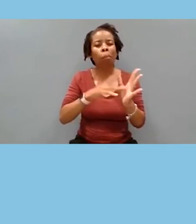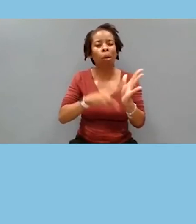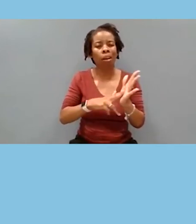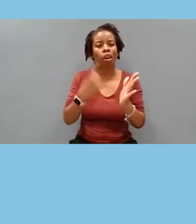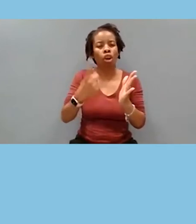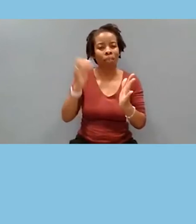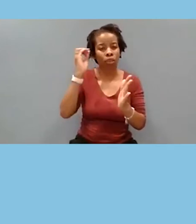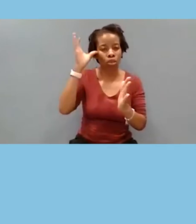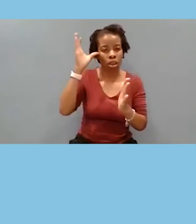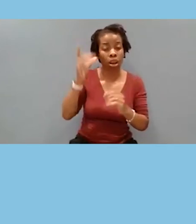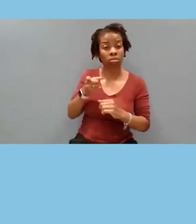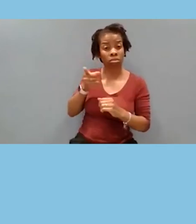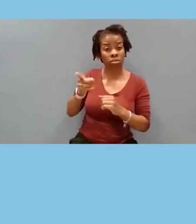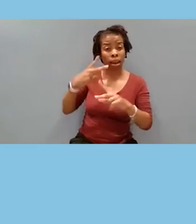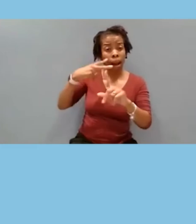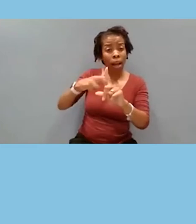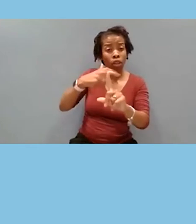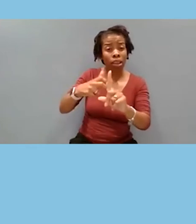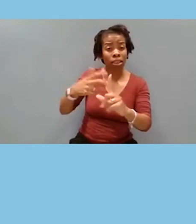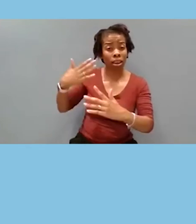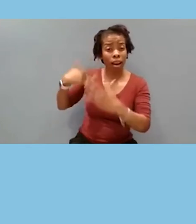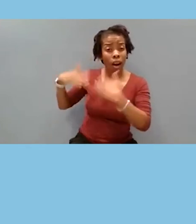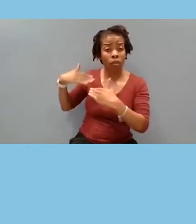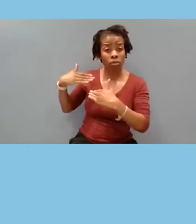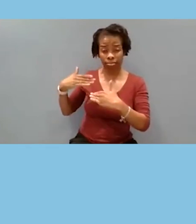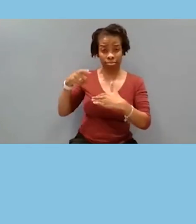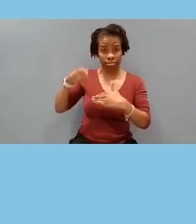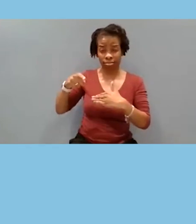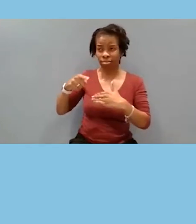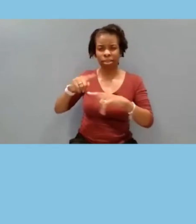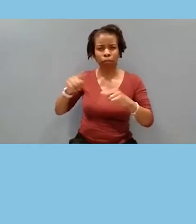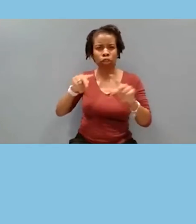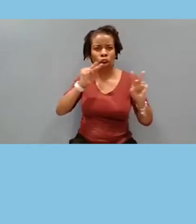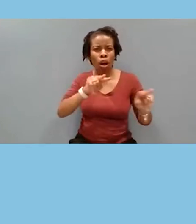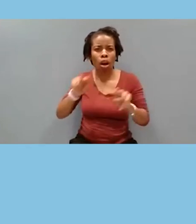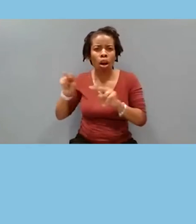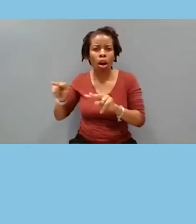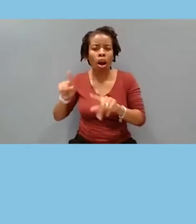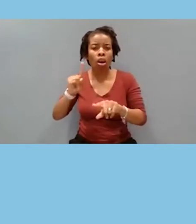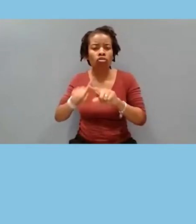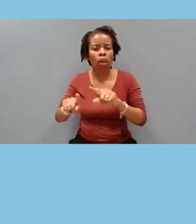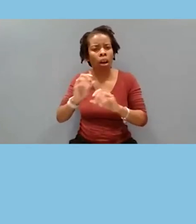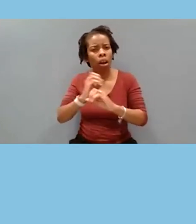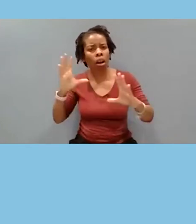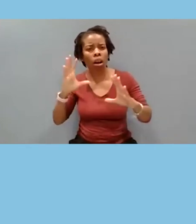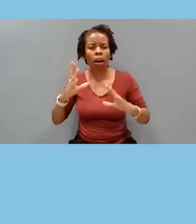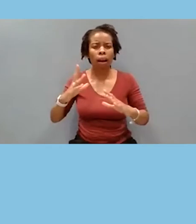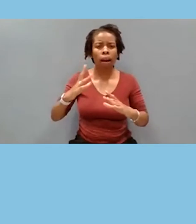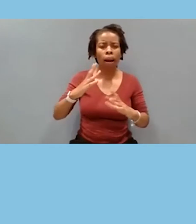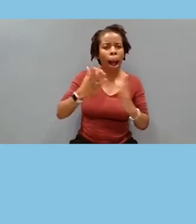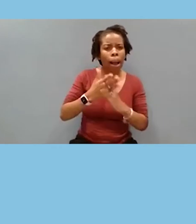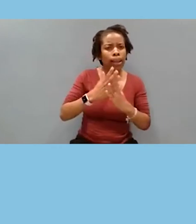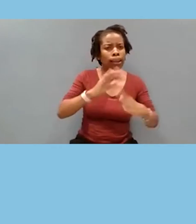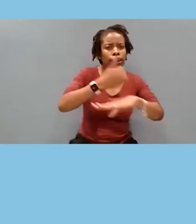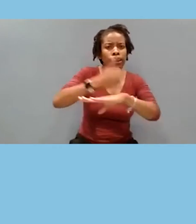uses ethnographic, archival, and theoretical approaches to consider how access is produced for disabled and deaf people. Her